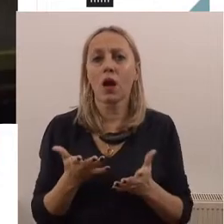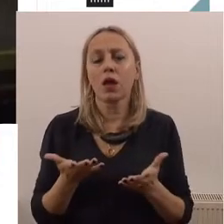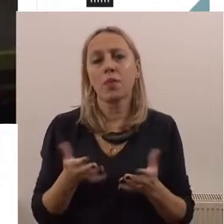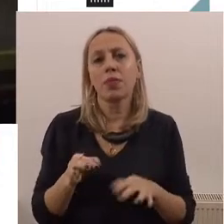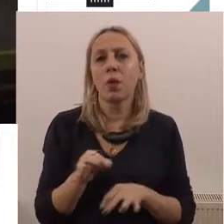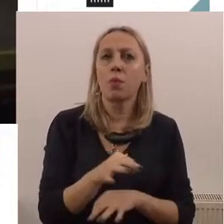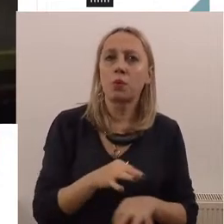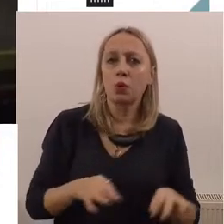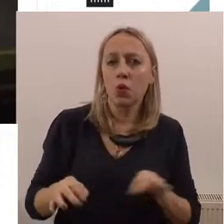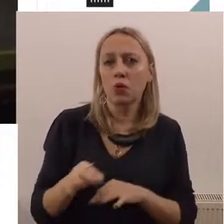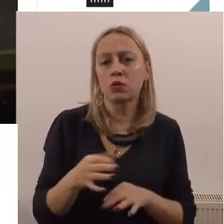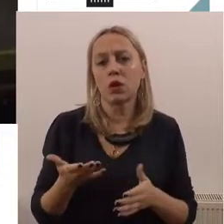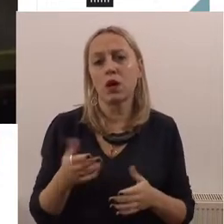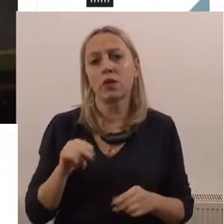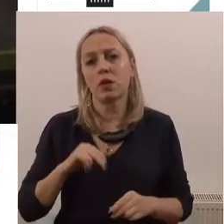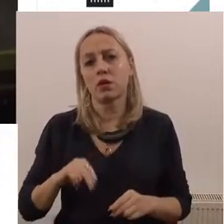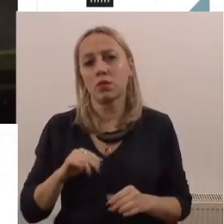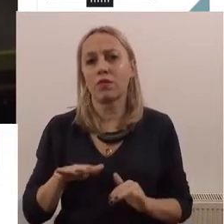art and culture